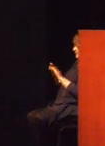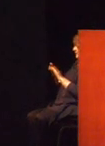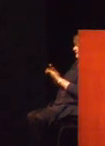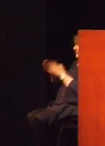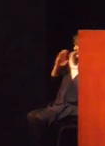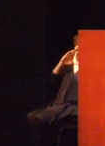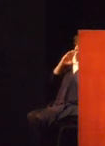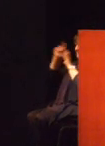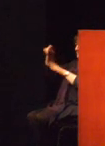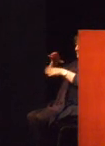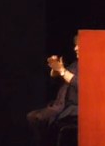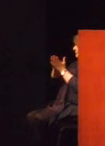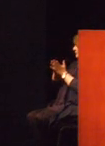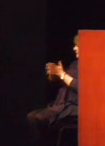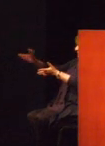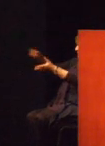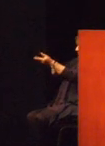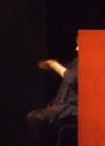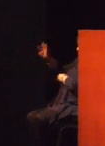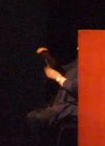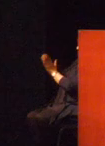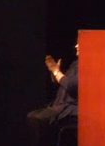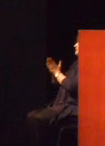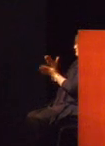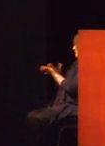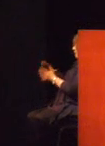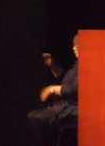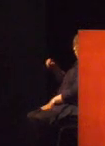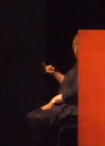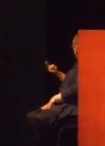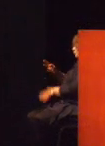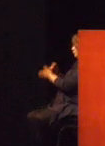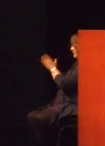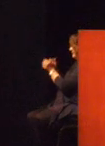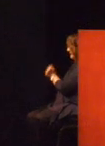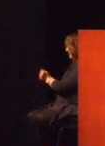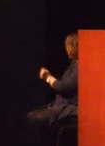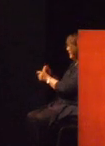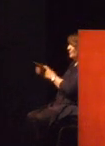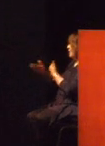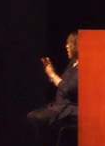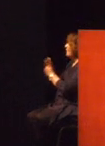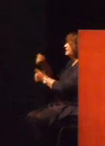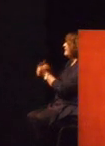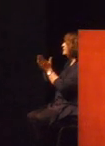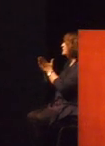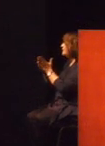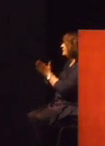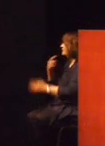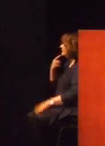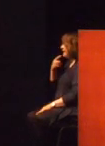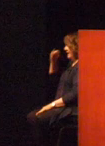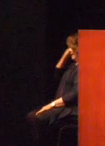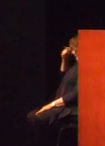for chapters. We got about 60 chapters back. Some of them were co-written. And almost every chapter said,